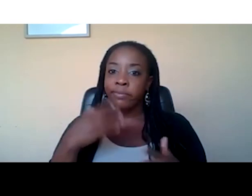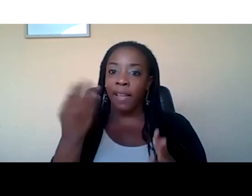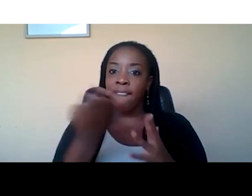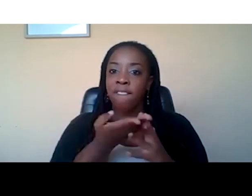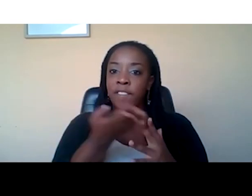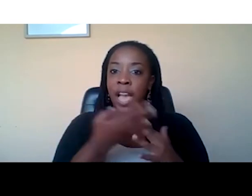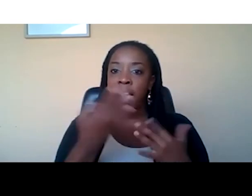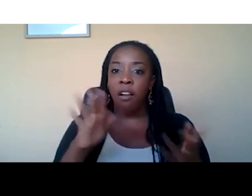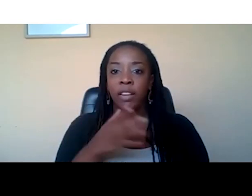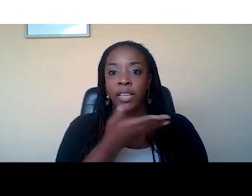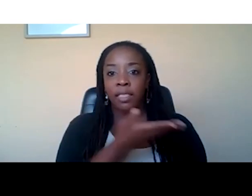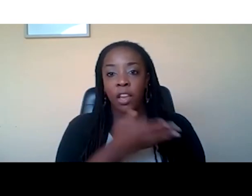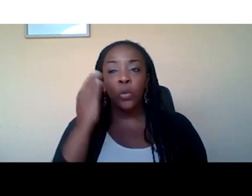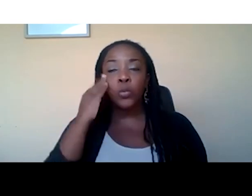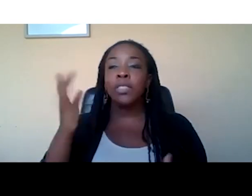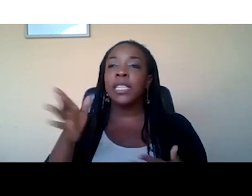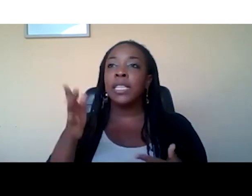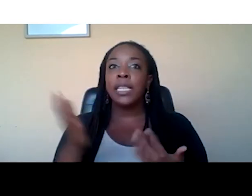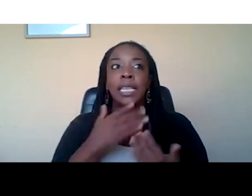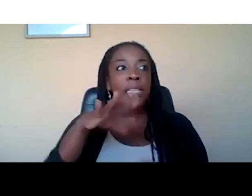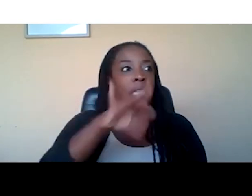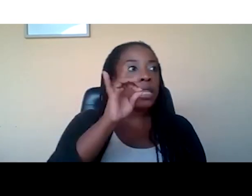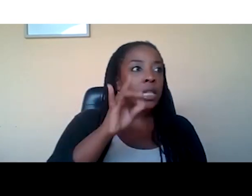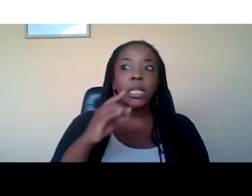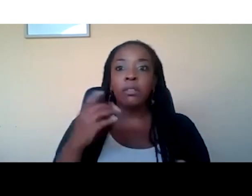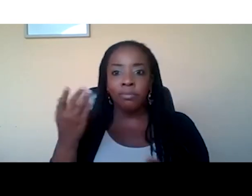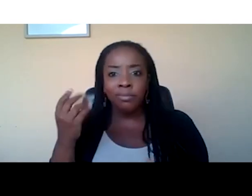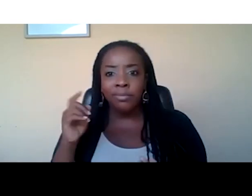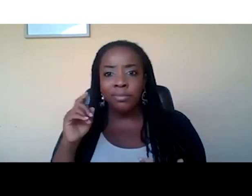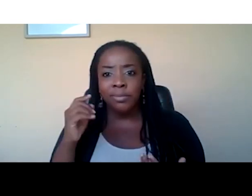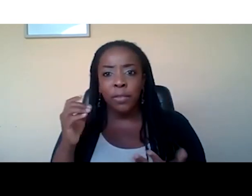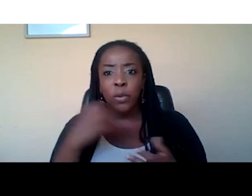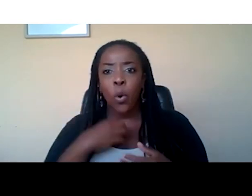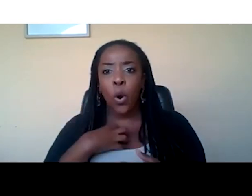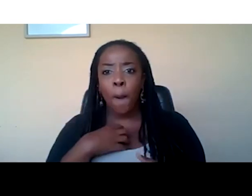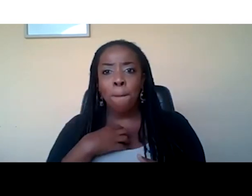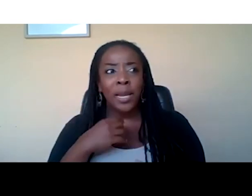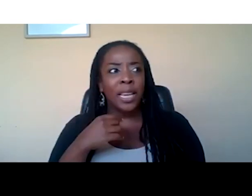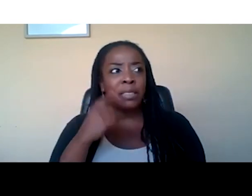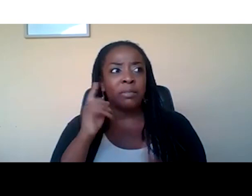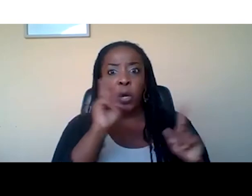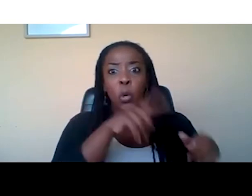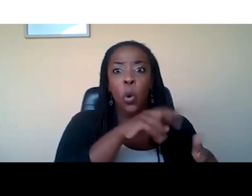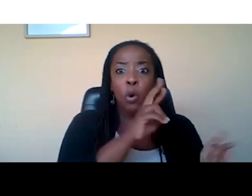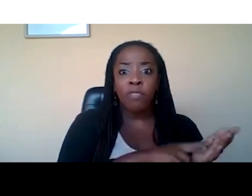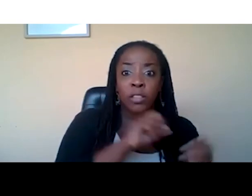know, once you come in to complain, you don't have to go register and come back, you know.